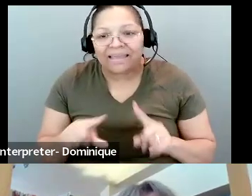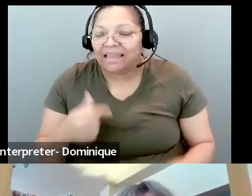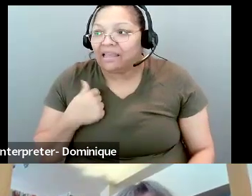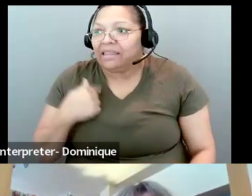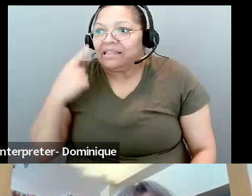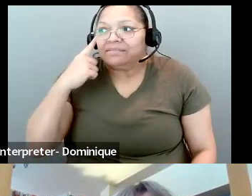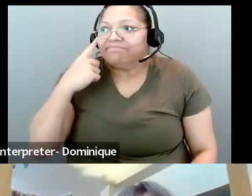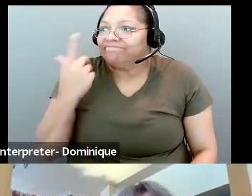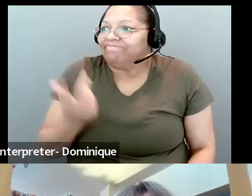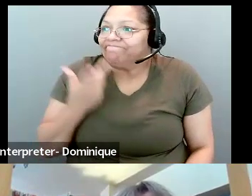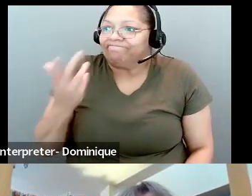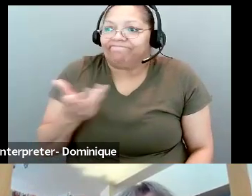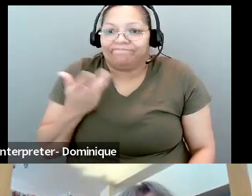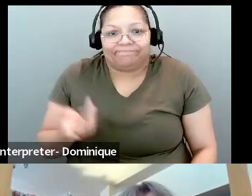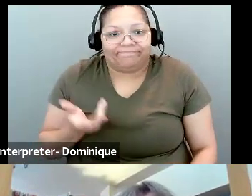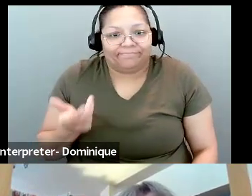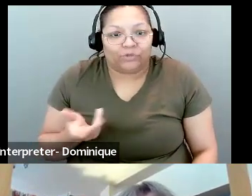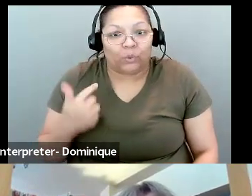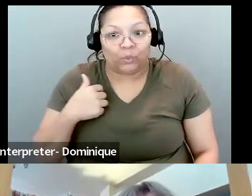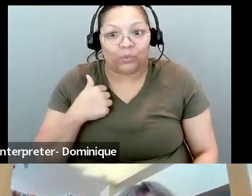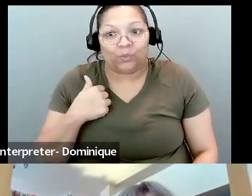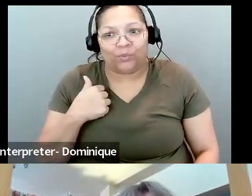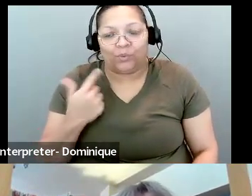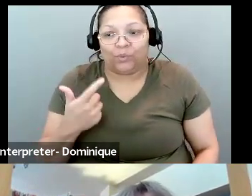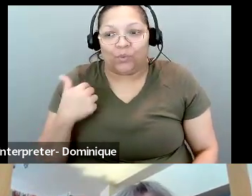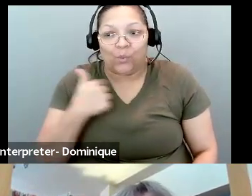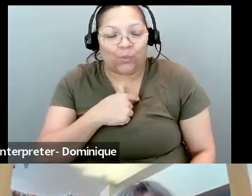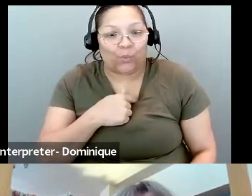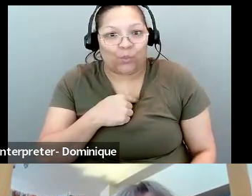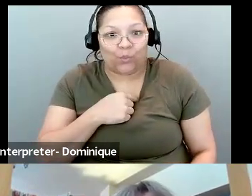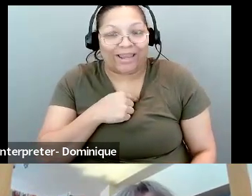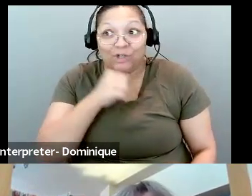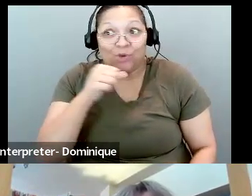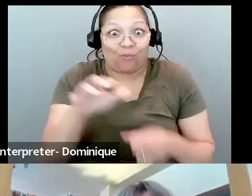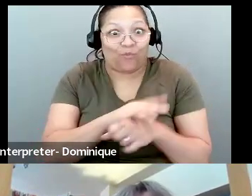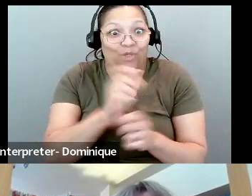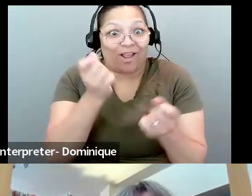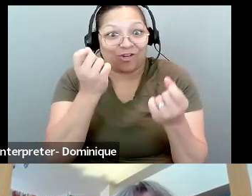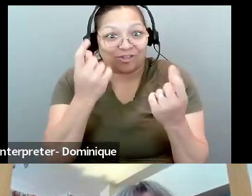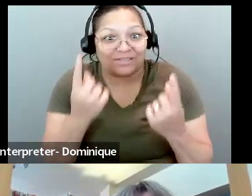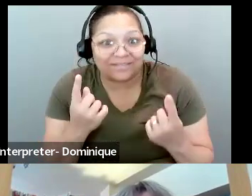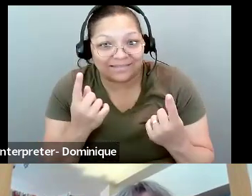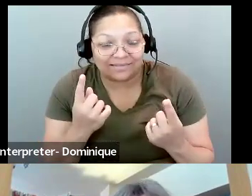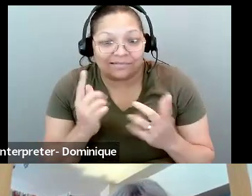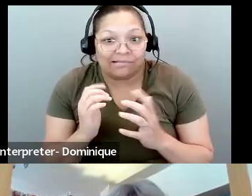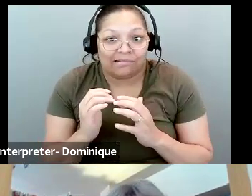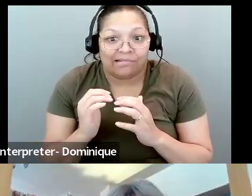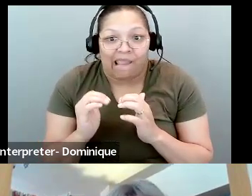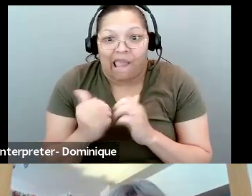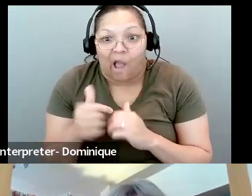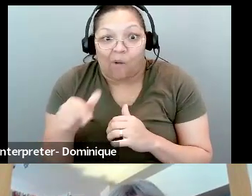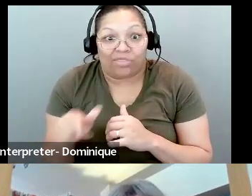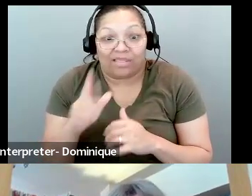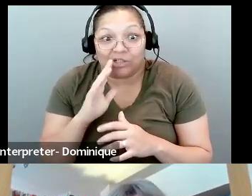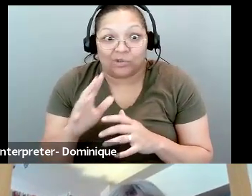think, you know, it's, we have, we don't yet understand the, you know, the way in which this will